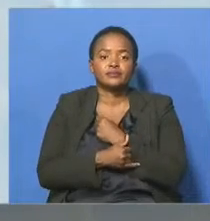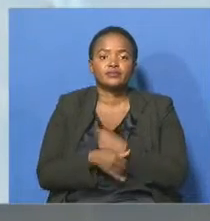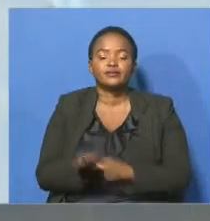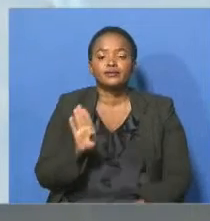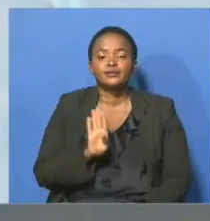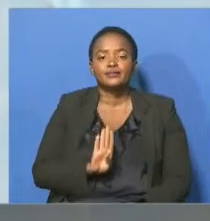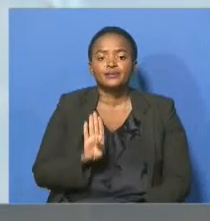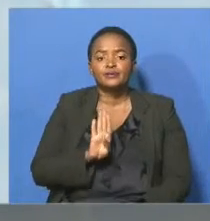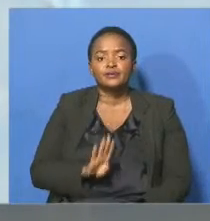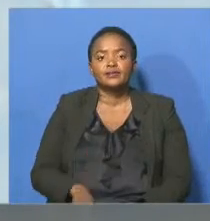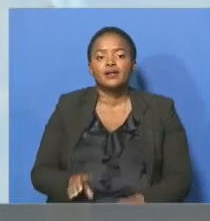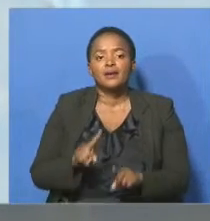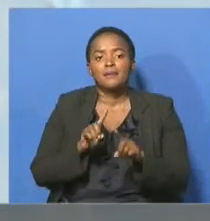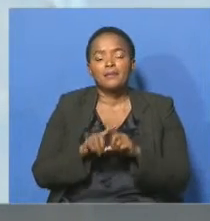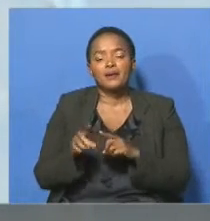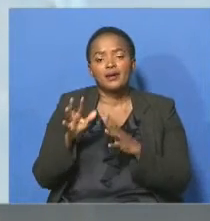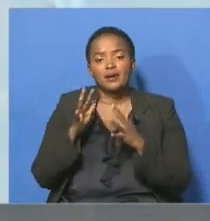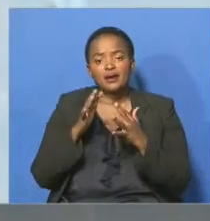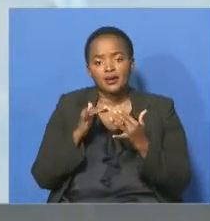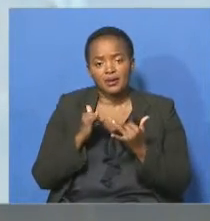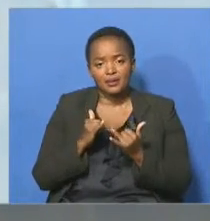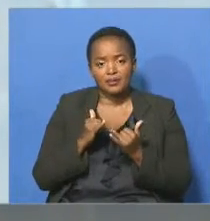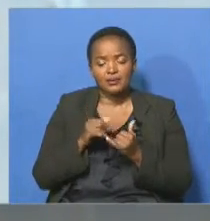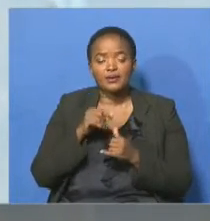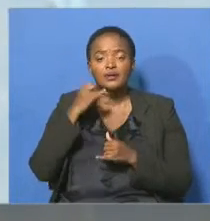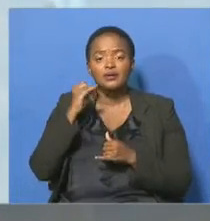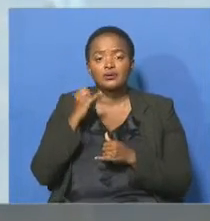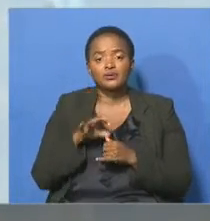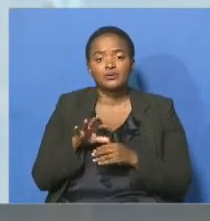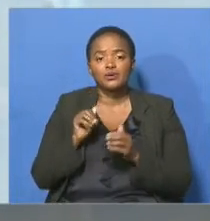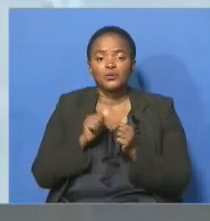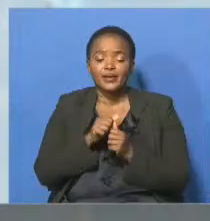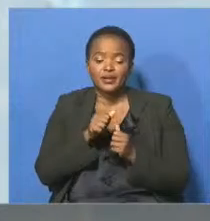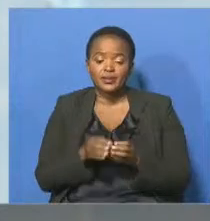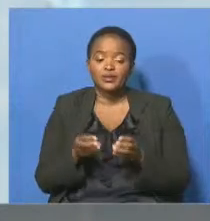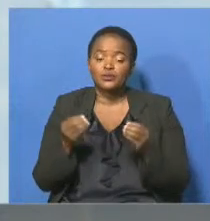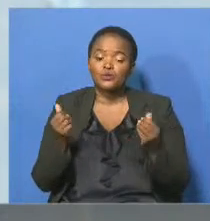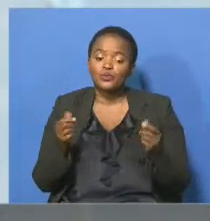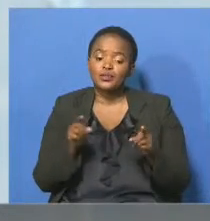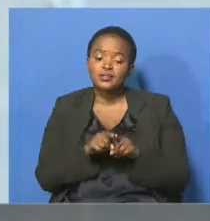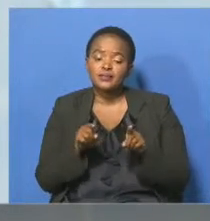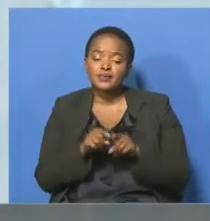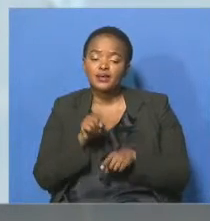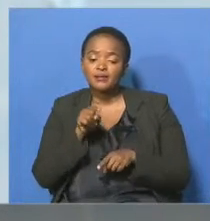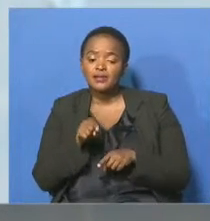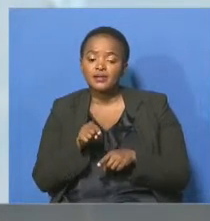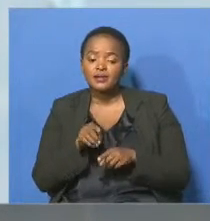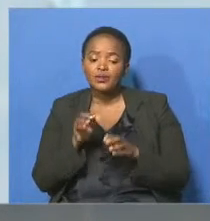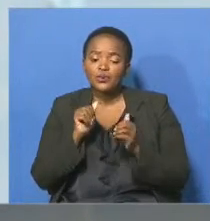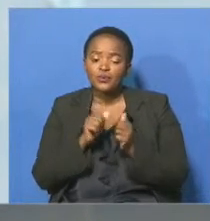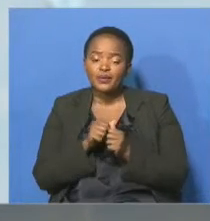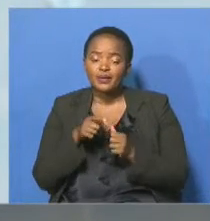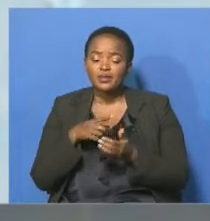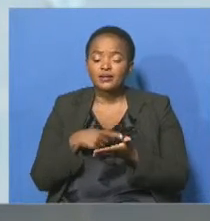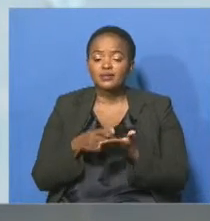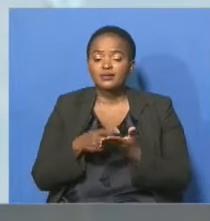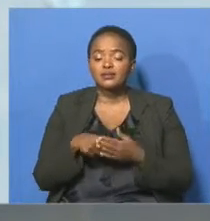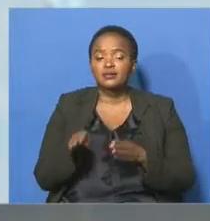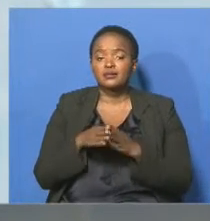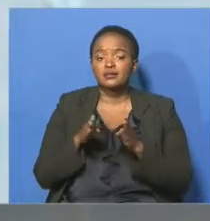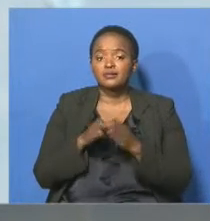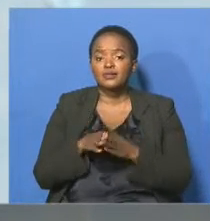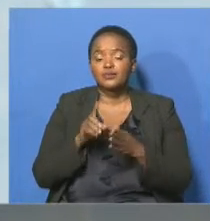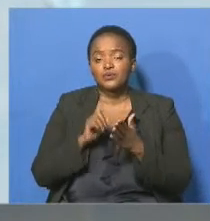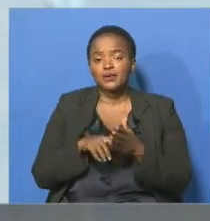la Botswana mme kana kgang e ne le gore seemo ga sentse jana ga re tsenya ditlhogo se ka